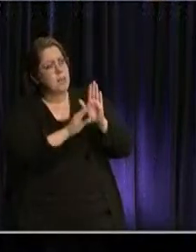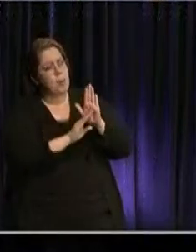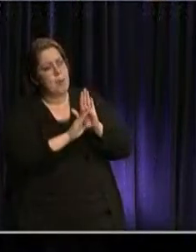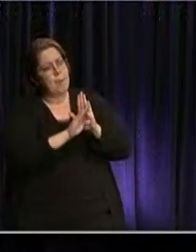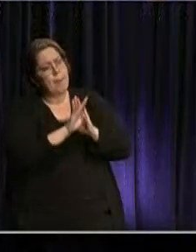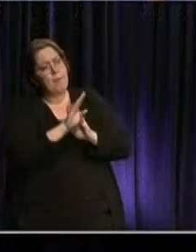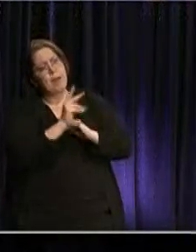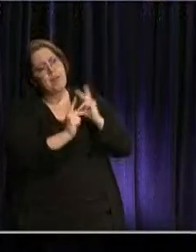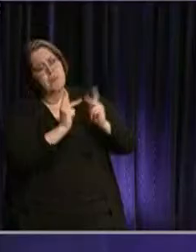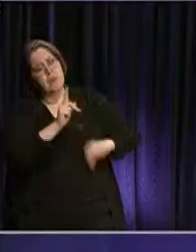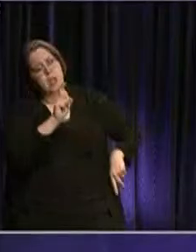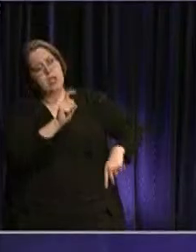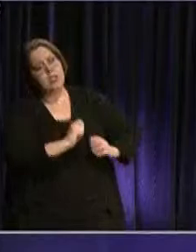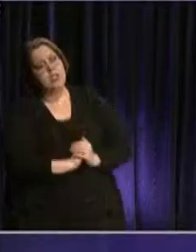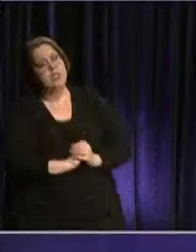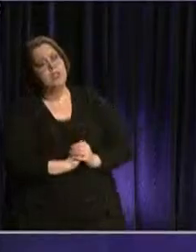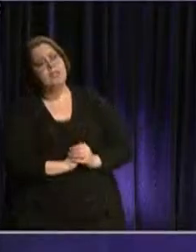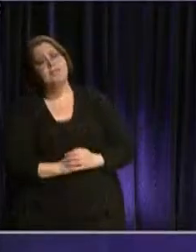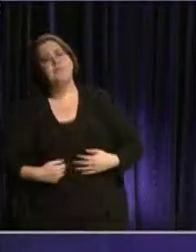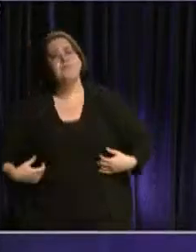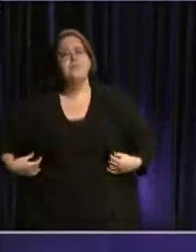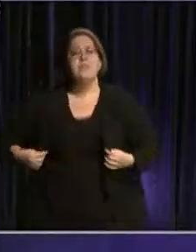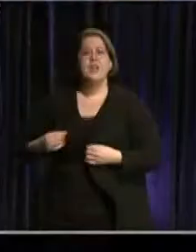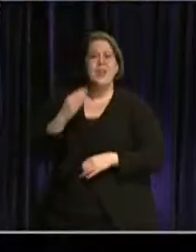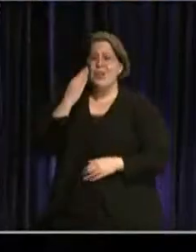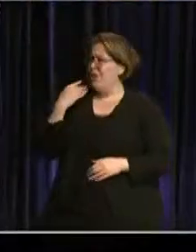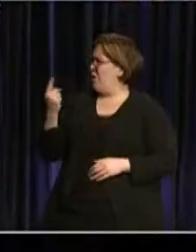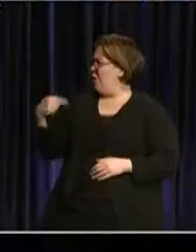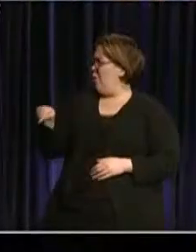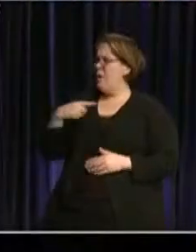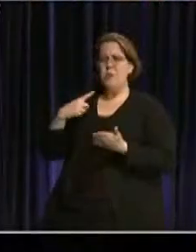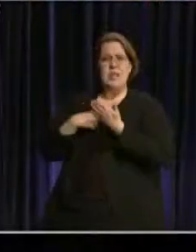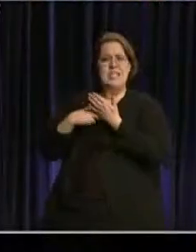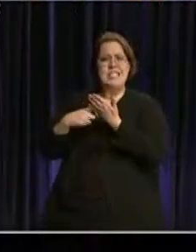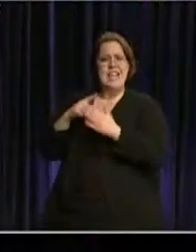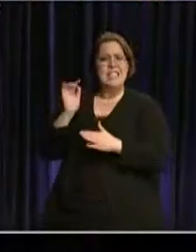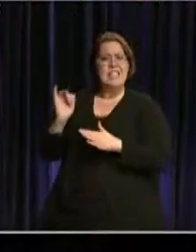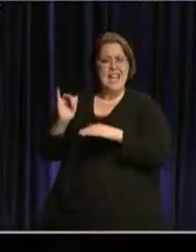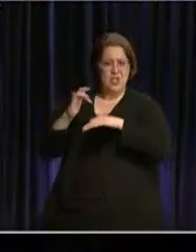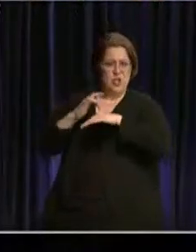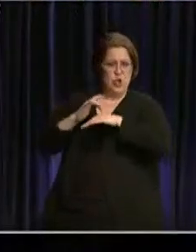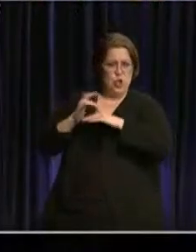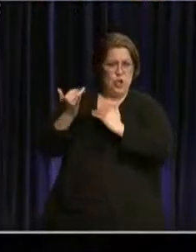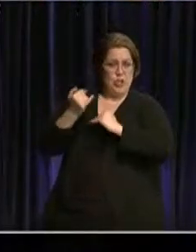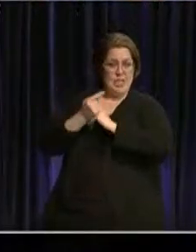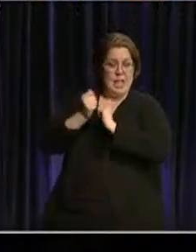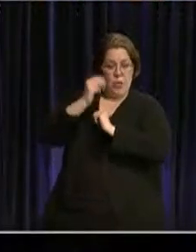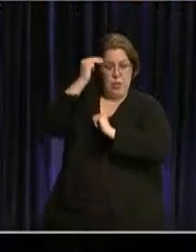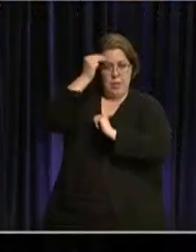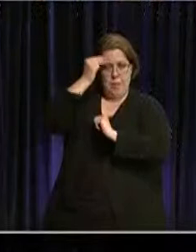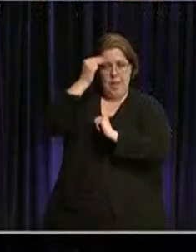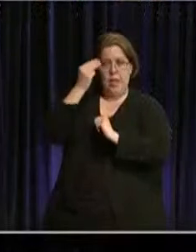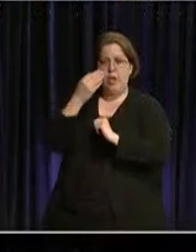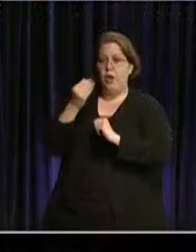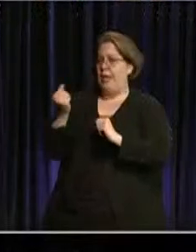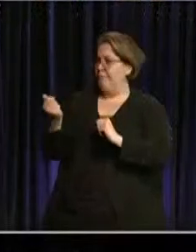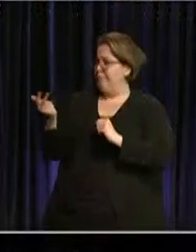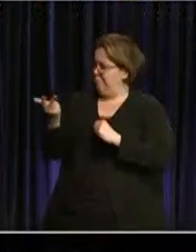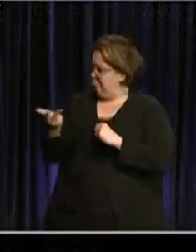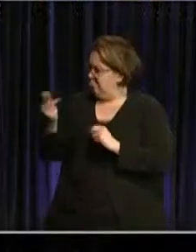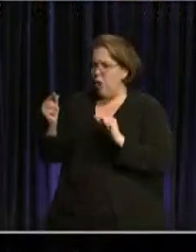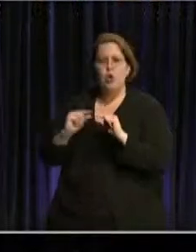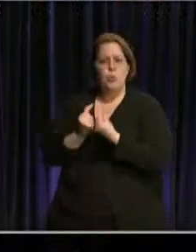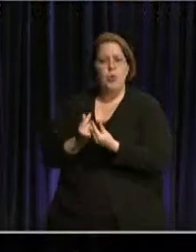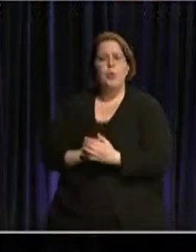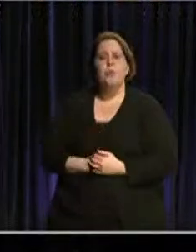patients? We were talking about that just earlier with the mayor and Colleen in our group,